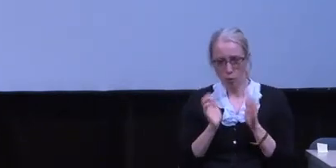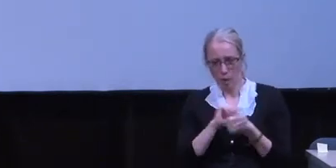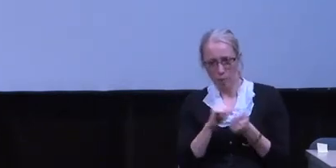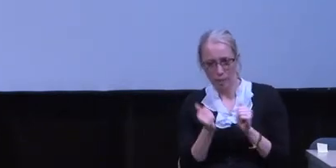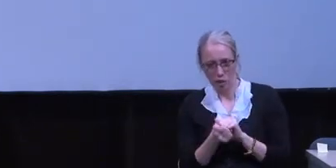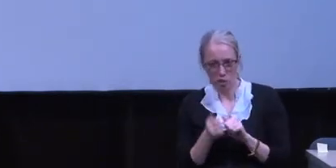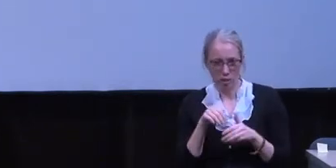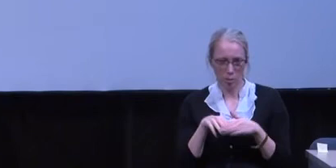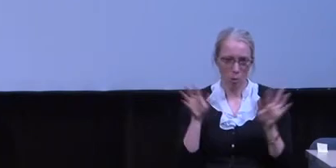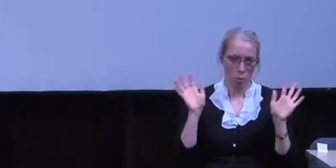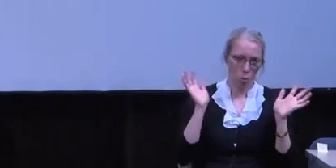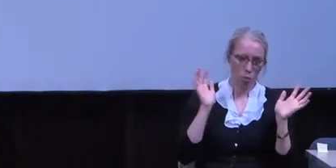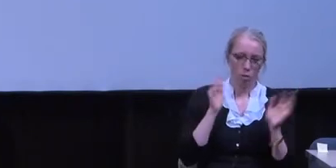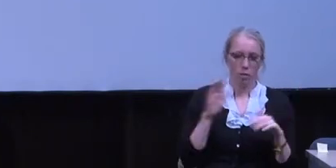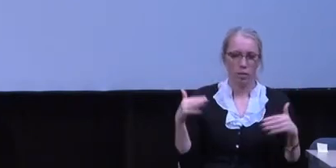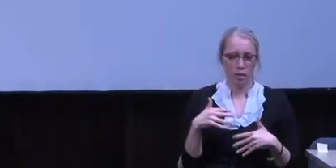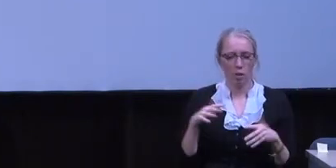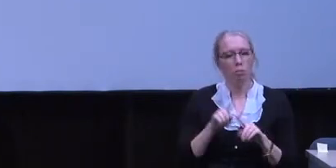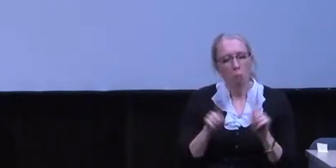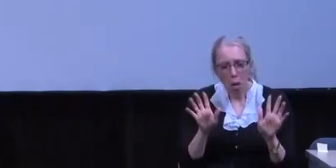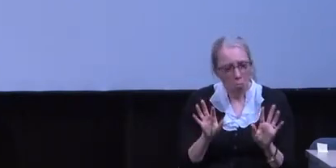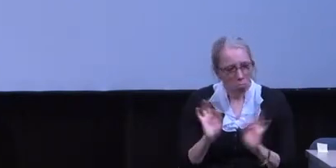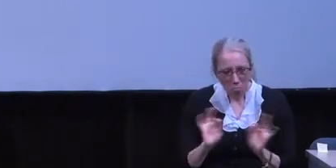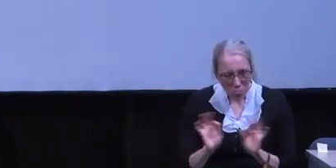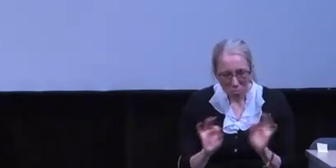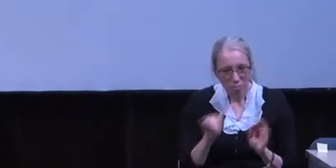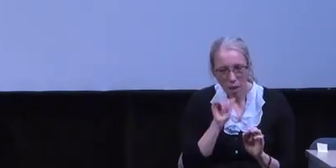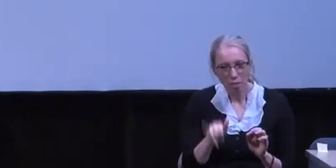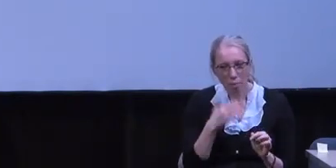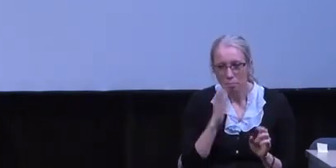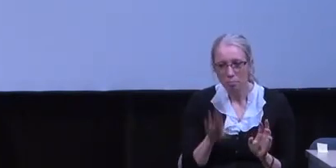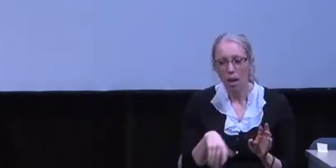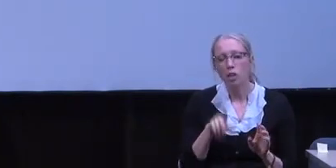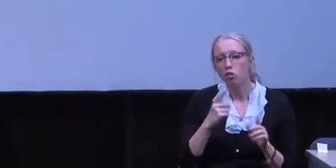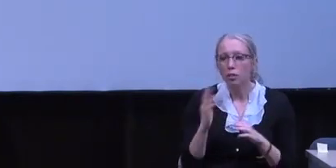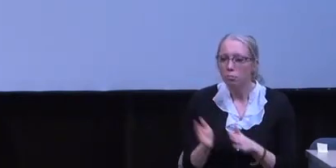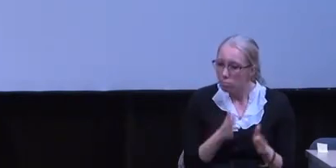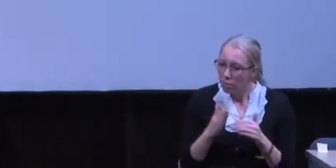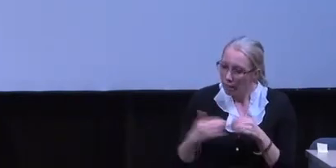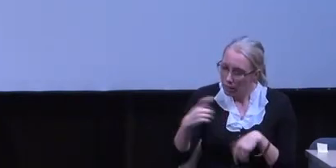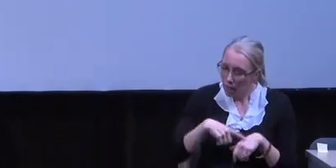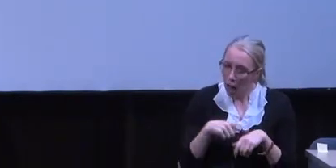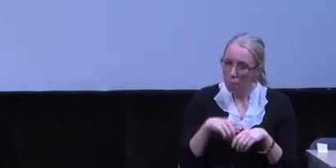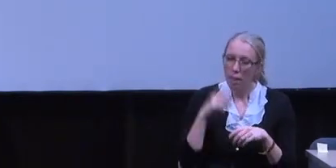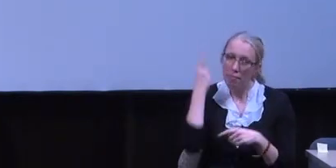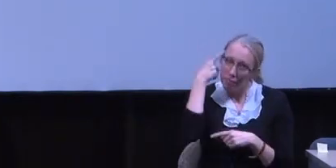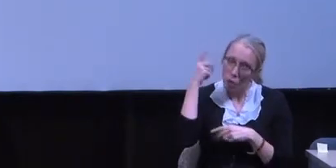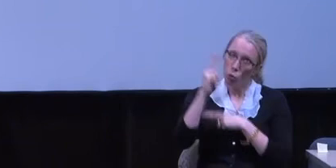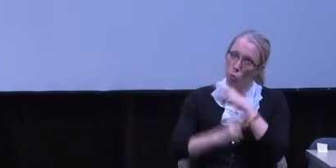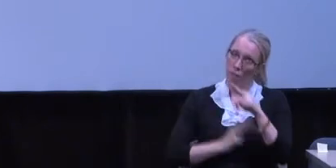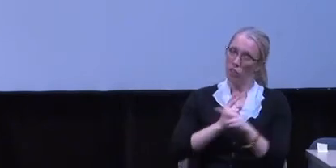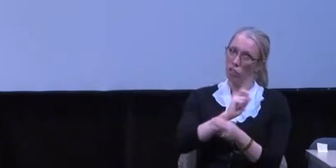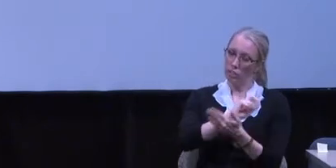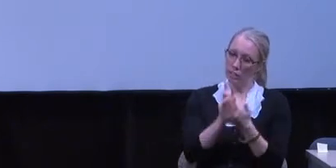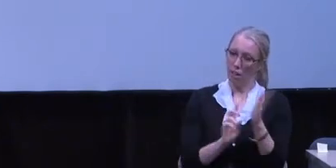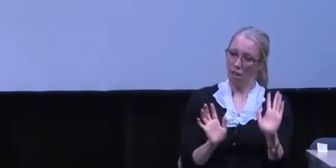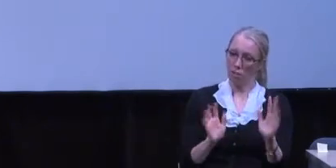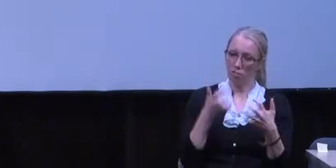scary if we can just build and plan with universal design in mind.